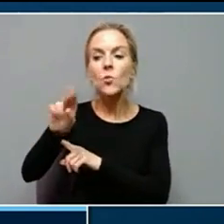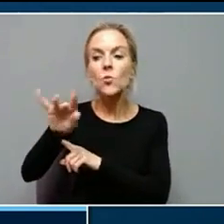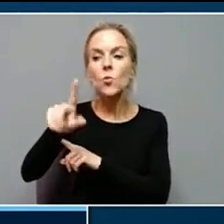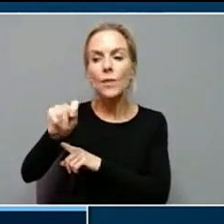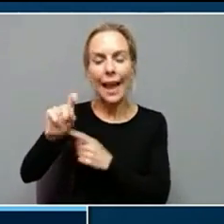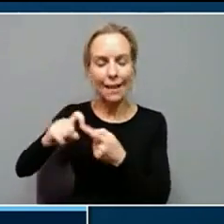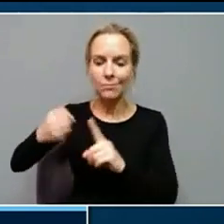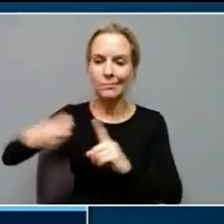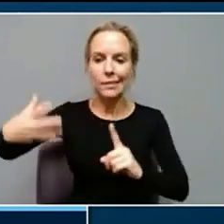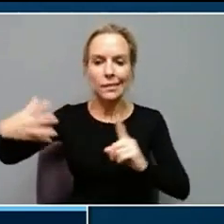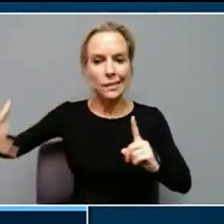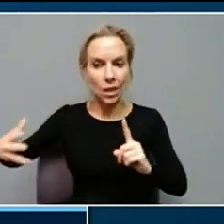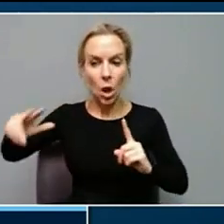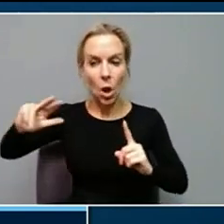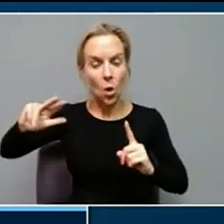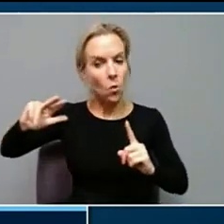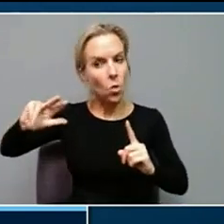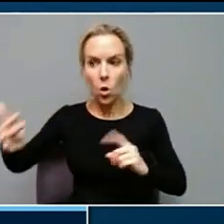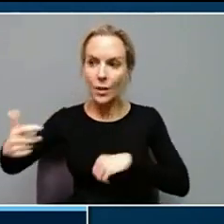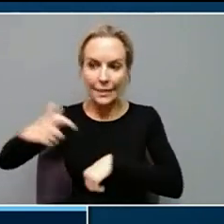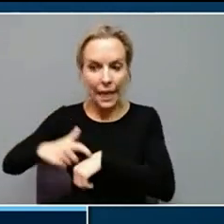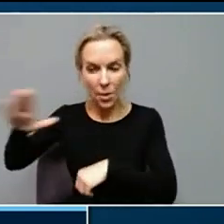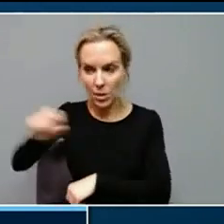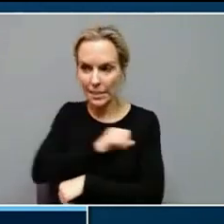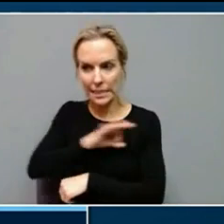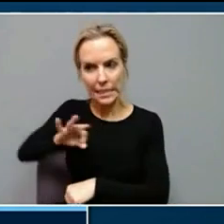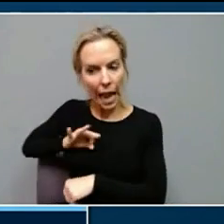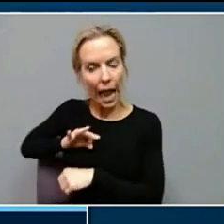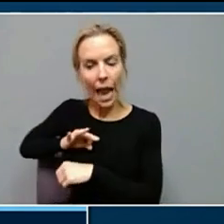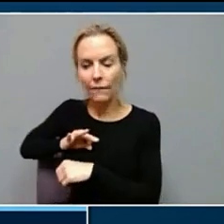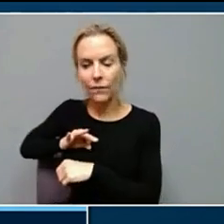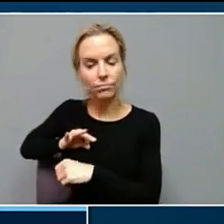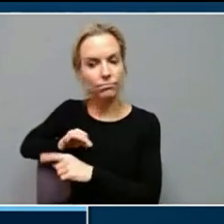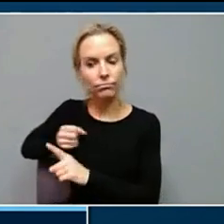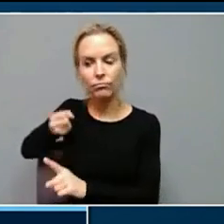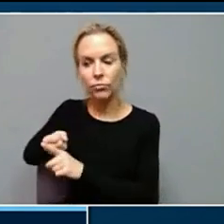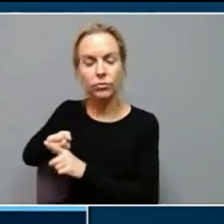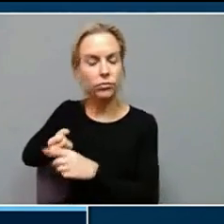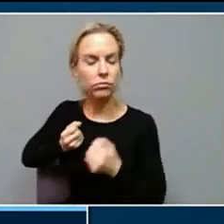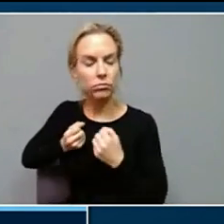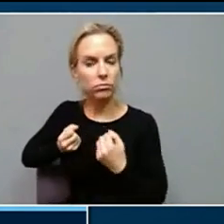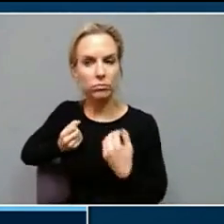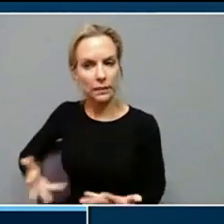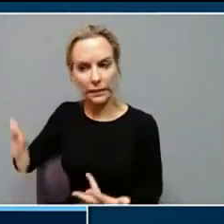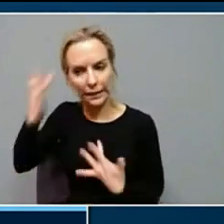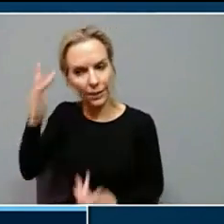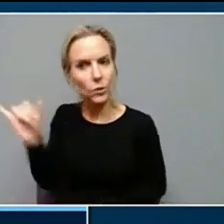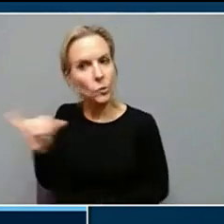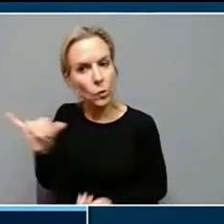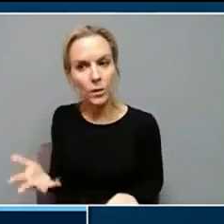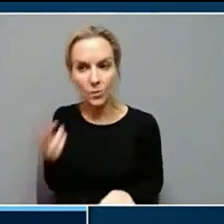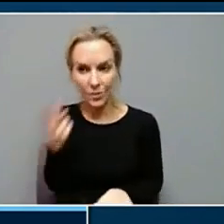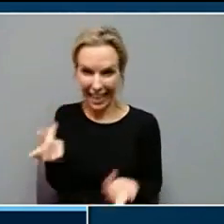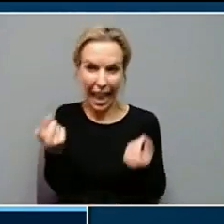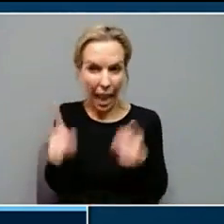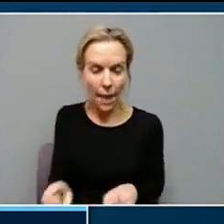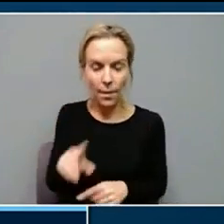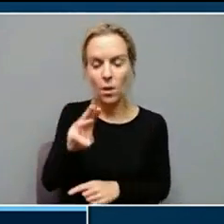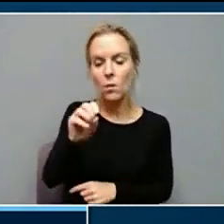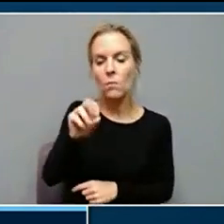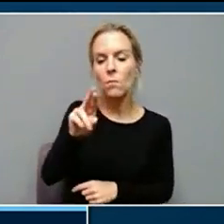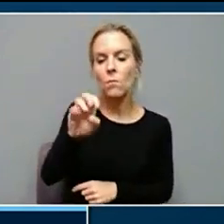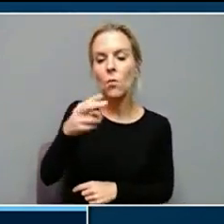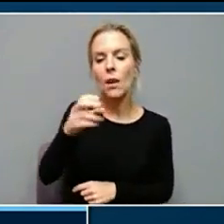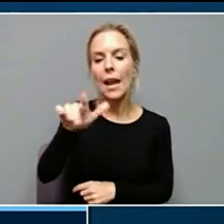staff is getting hit by it too, because if you have that much COVID in the building, you're going to see that happen. Morehead, St. Clair,